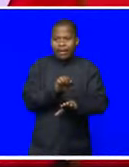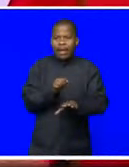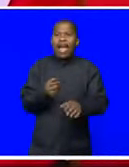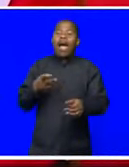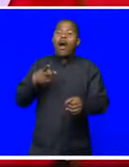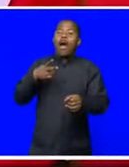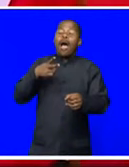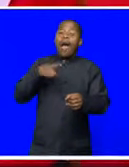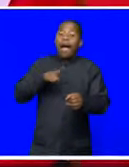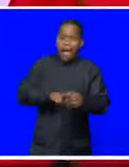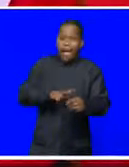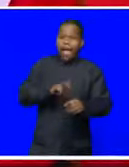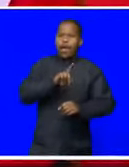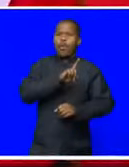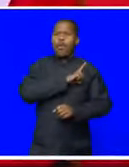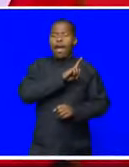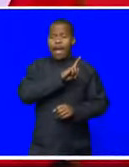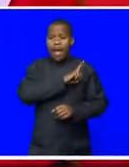ngeko kuthi